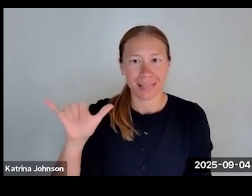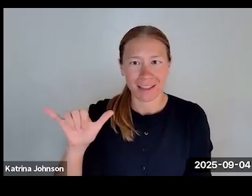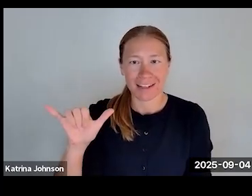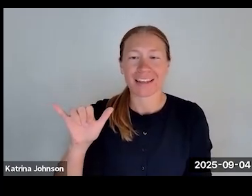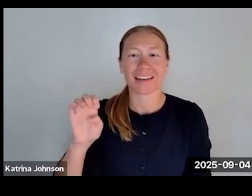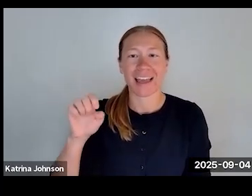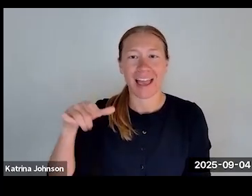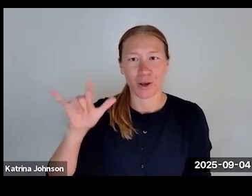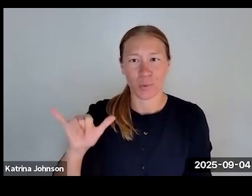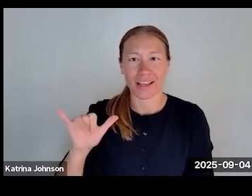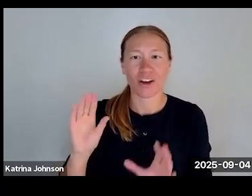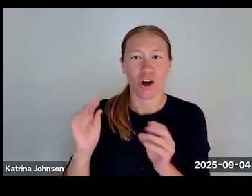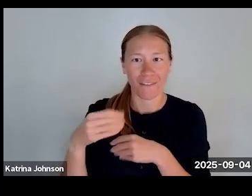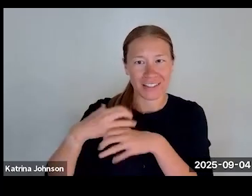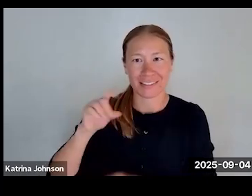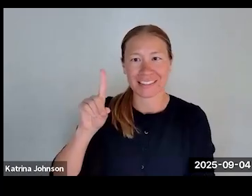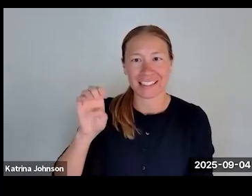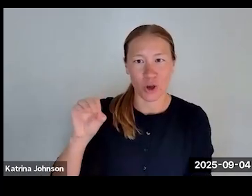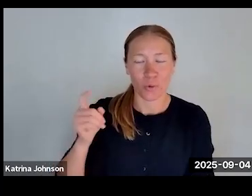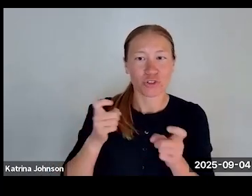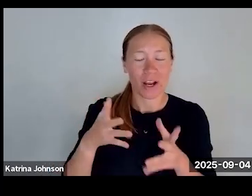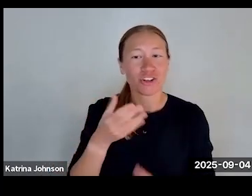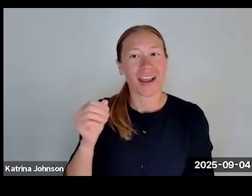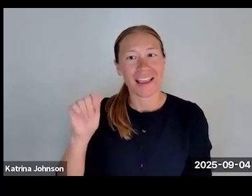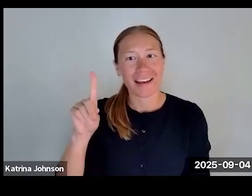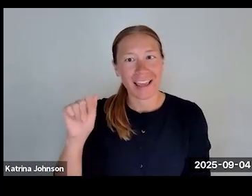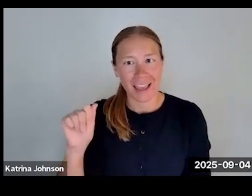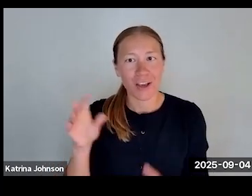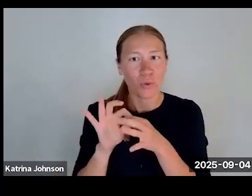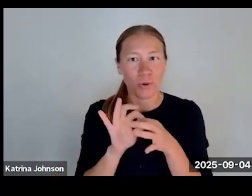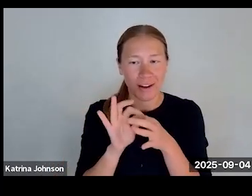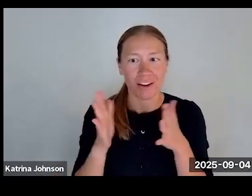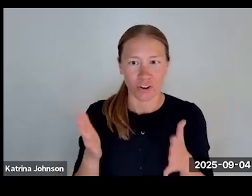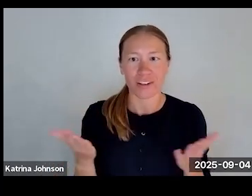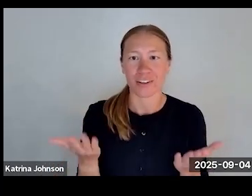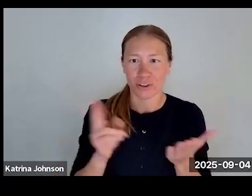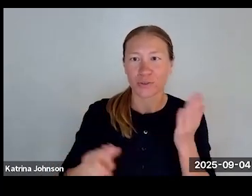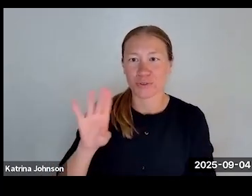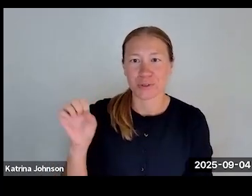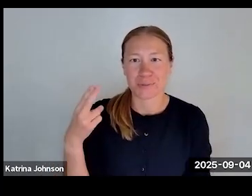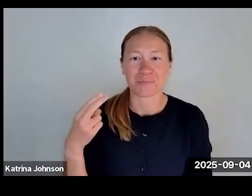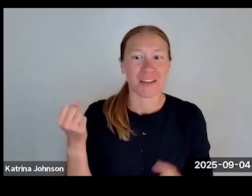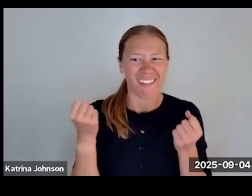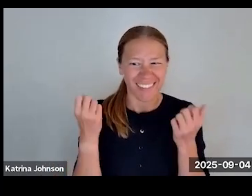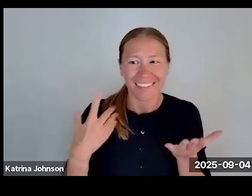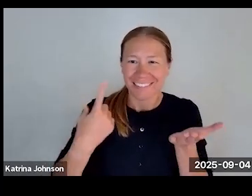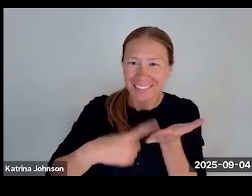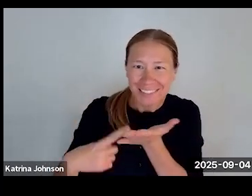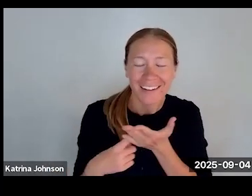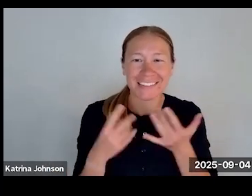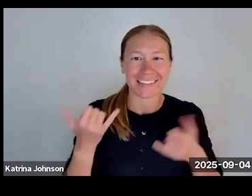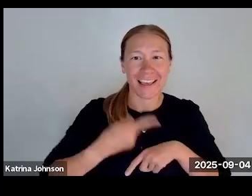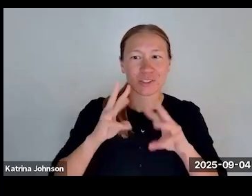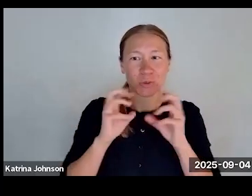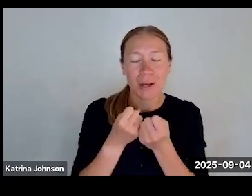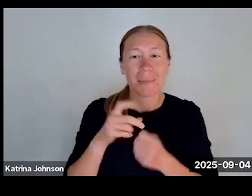Director and as ADA Coordinator at the University of Michigan. We have a lot to cover in today's session, Disability